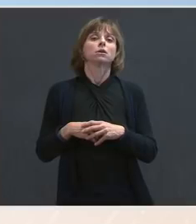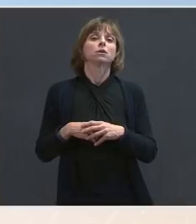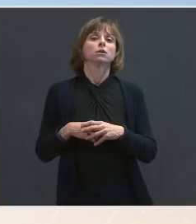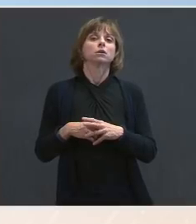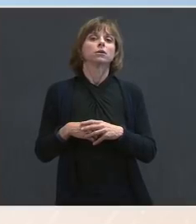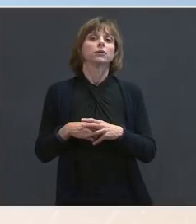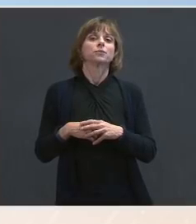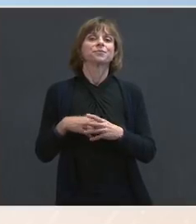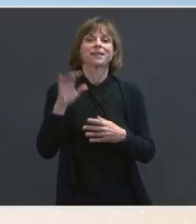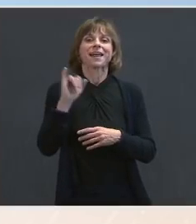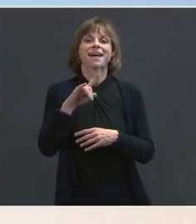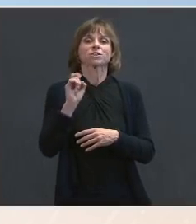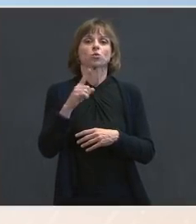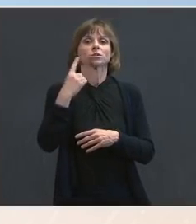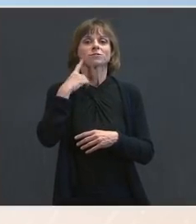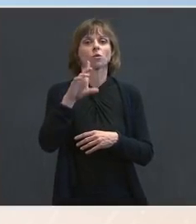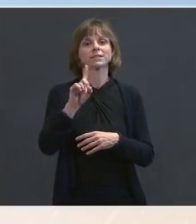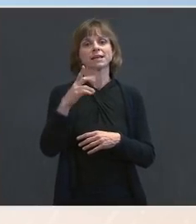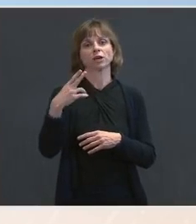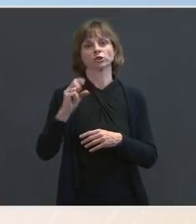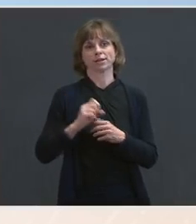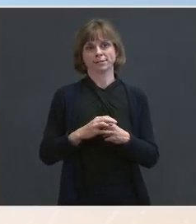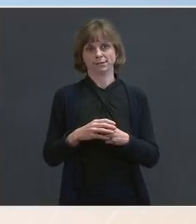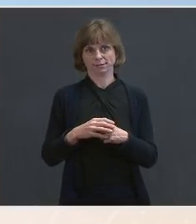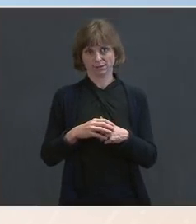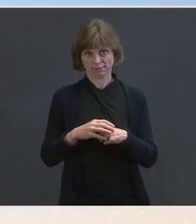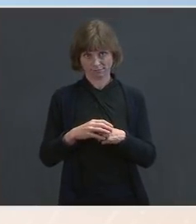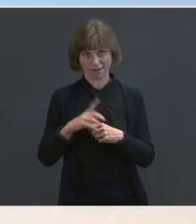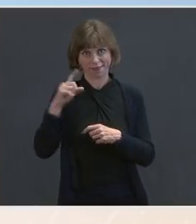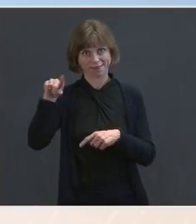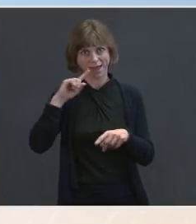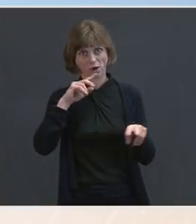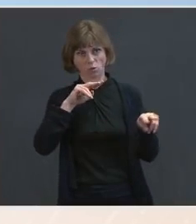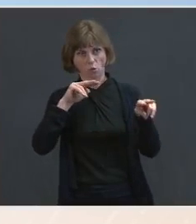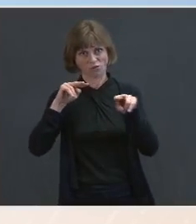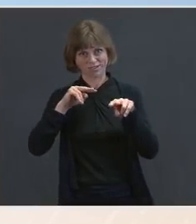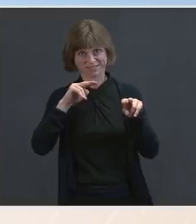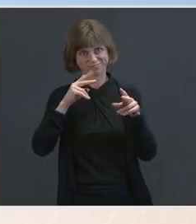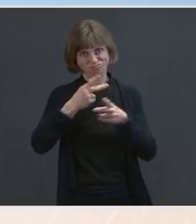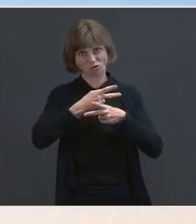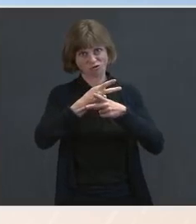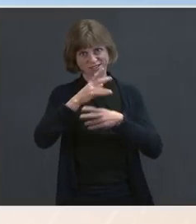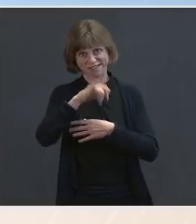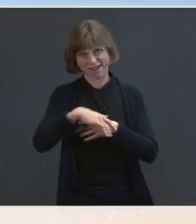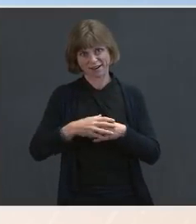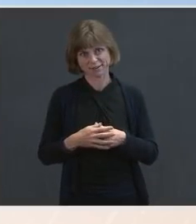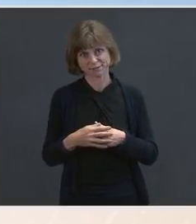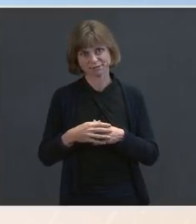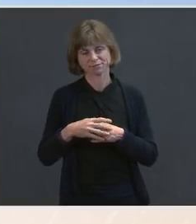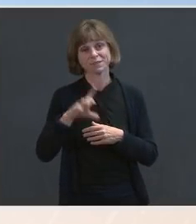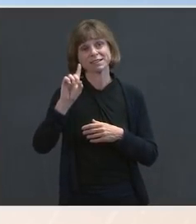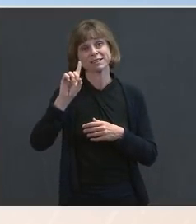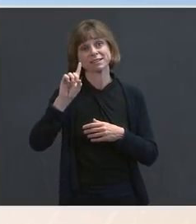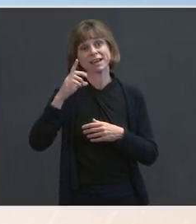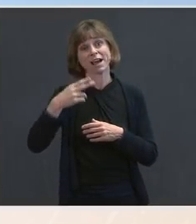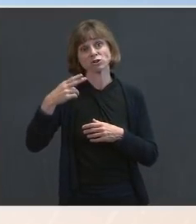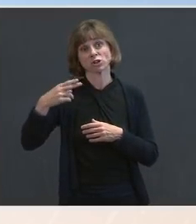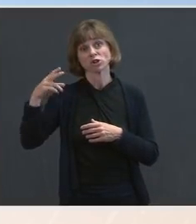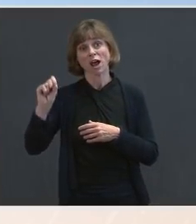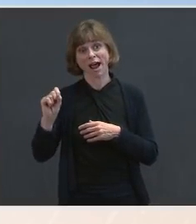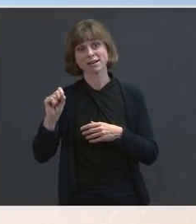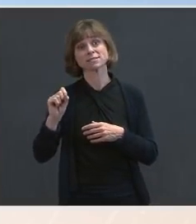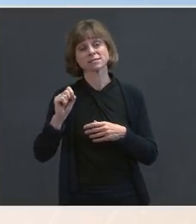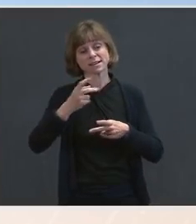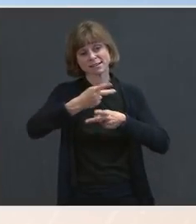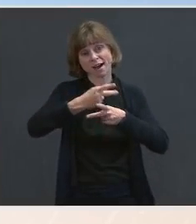probably a question for the Department of Homeland Security, who obviously oversees that, and the Department of Health and Human Services, who oversees the facilities